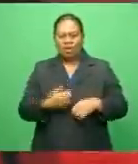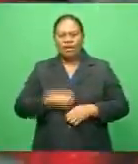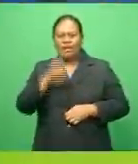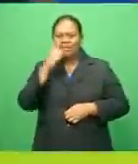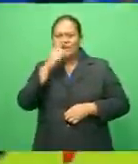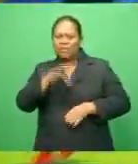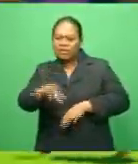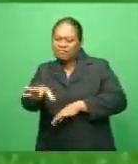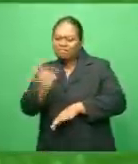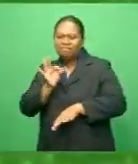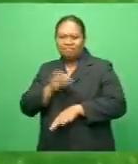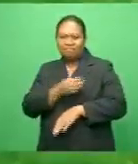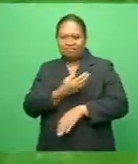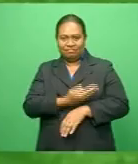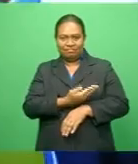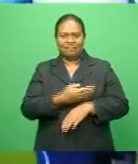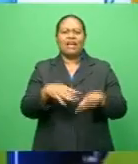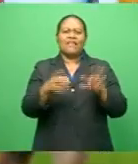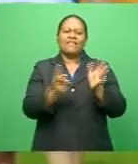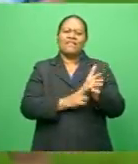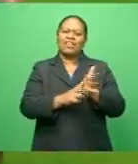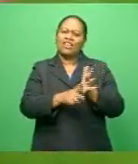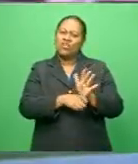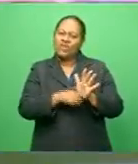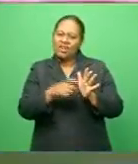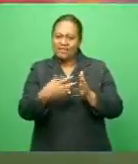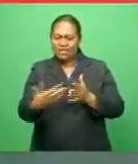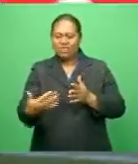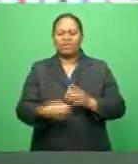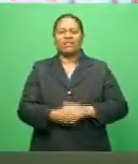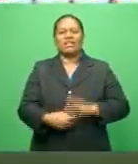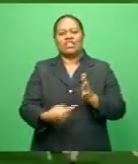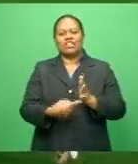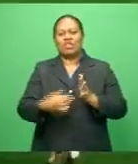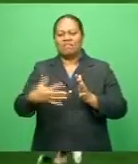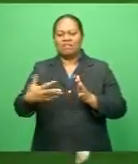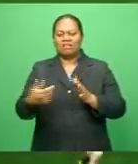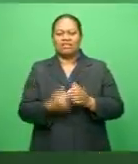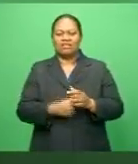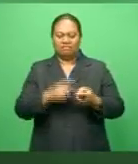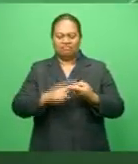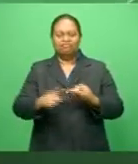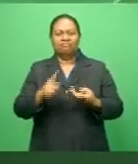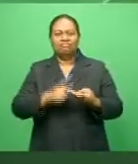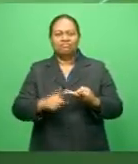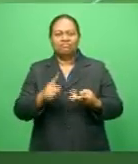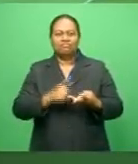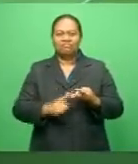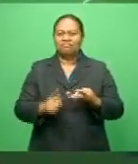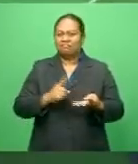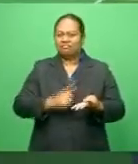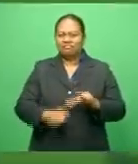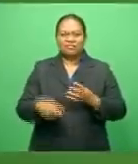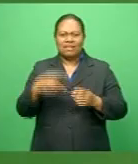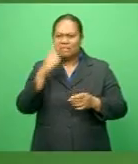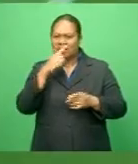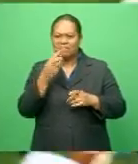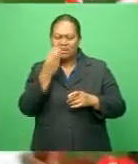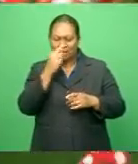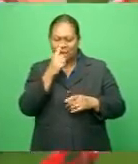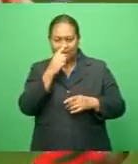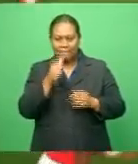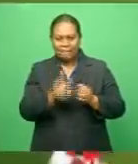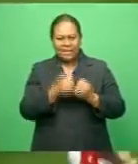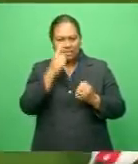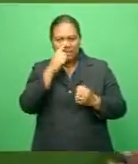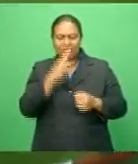including Samisoni Viribiri, Michaela Pesamino, Tomasi Dama, Tim Mickelson, Cecil Africa, Warner Koch, Ciabello